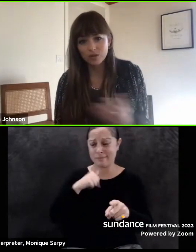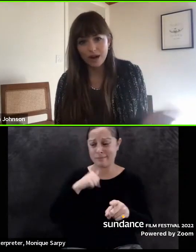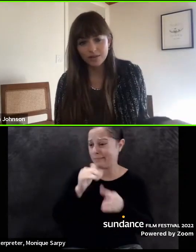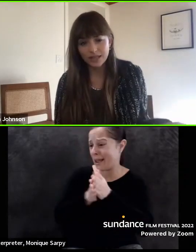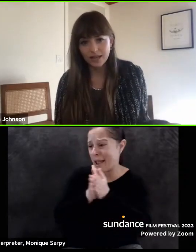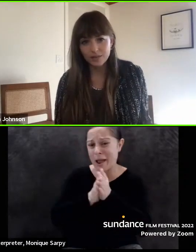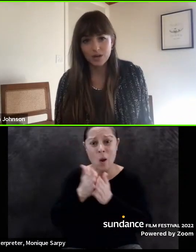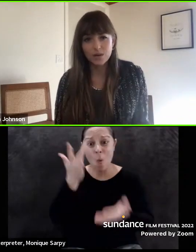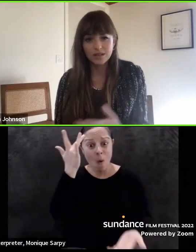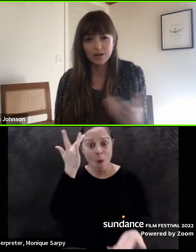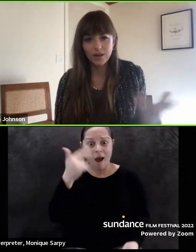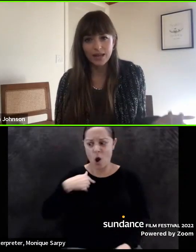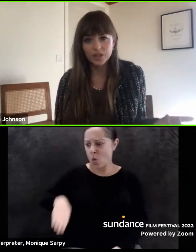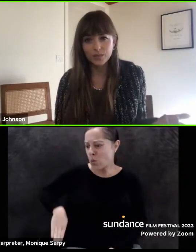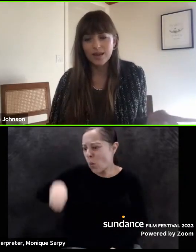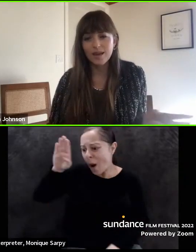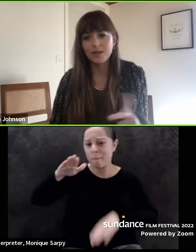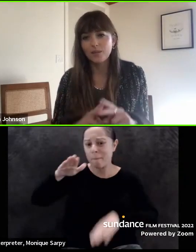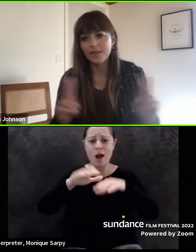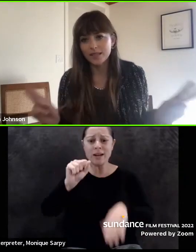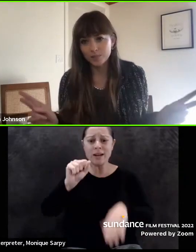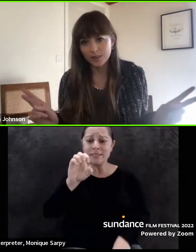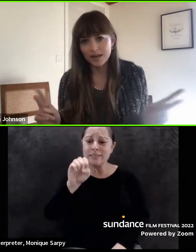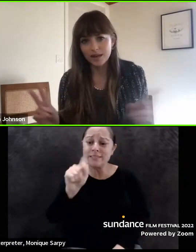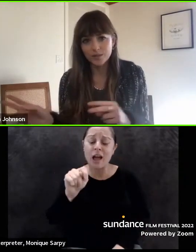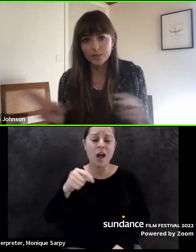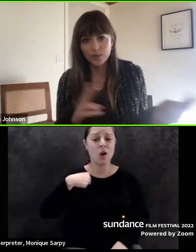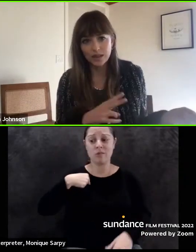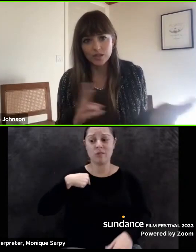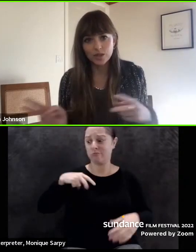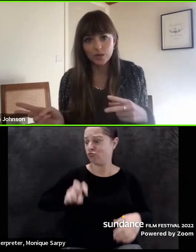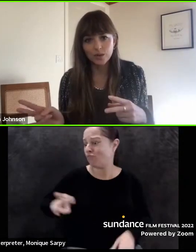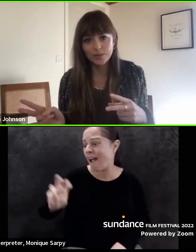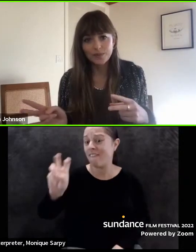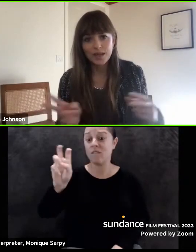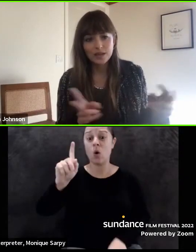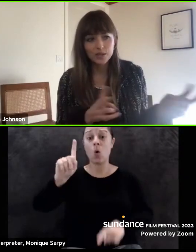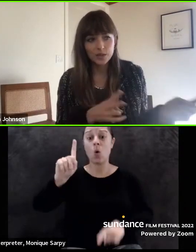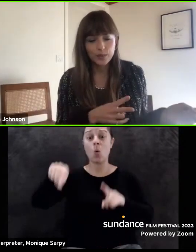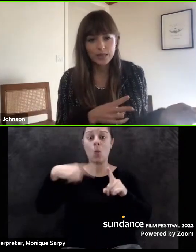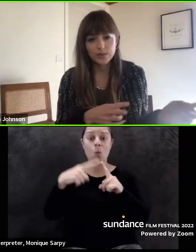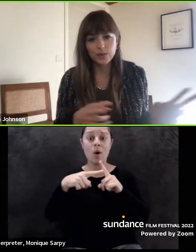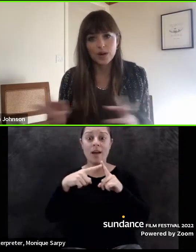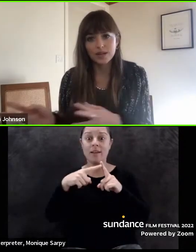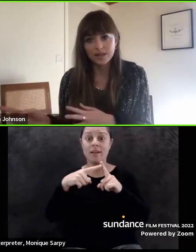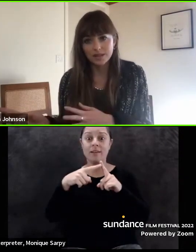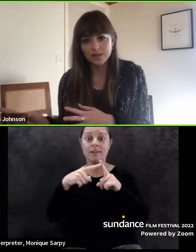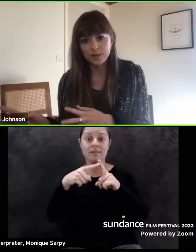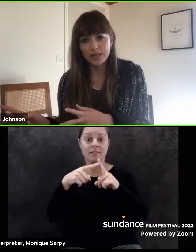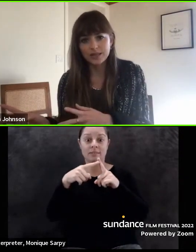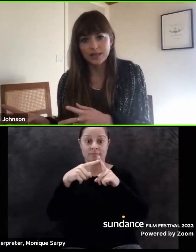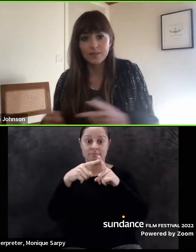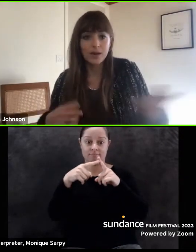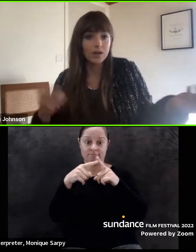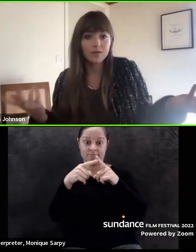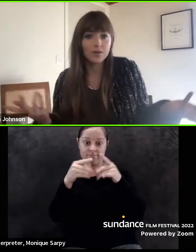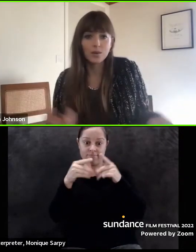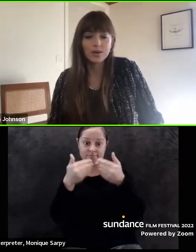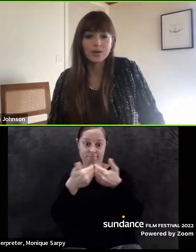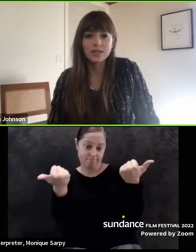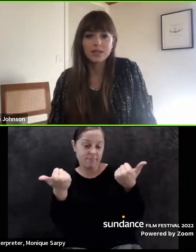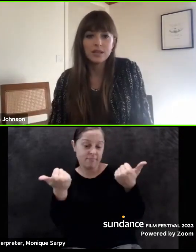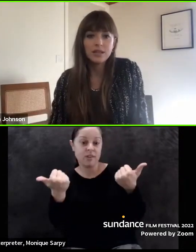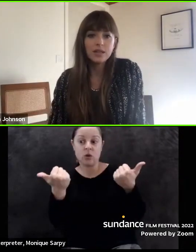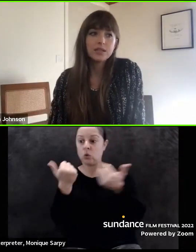up traveling. I was always on location with them. And when they split, I was between the two weeks with one and then 2 weeks, and they'd be all over